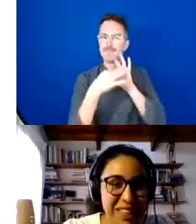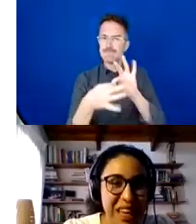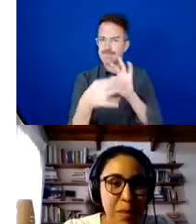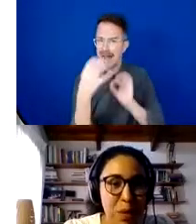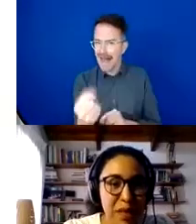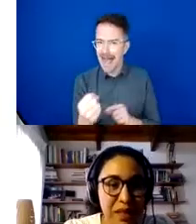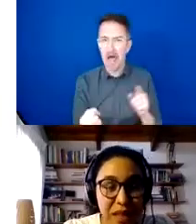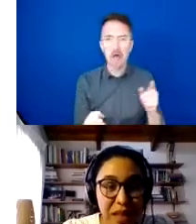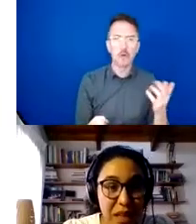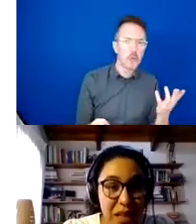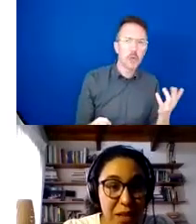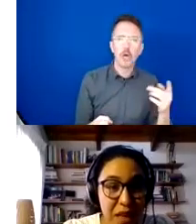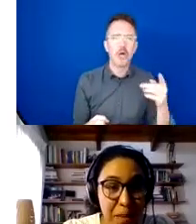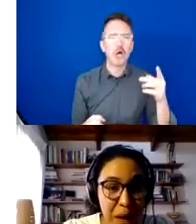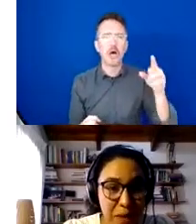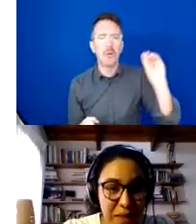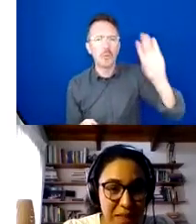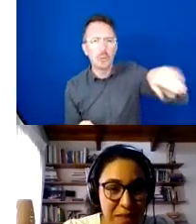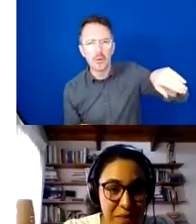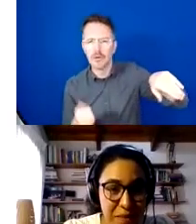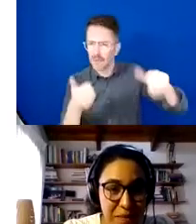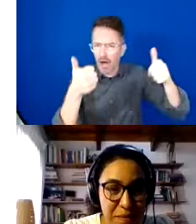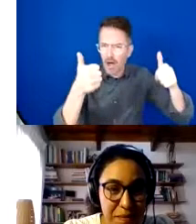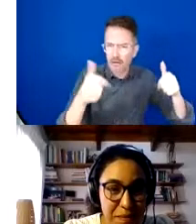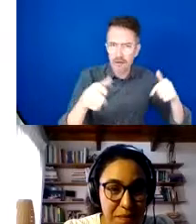Please take a moment to think about this.